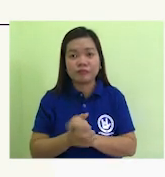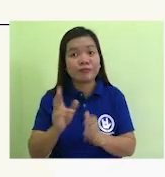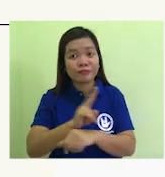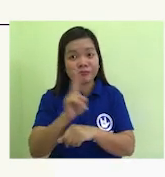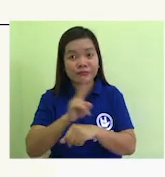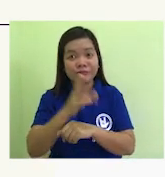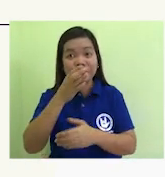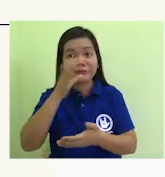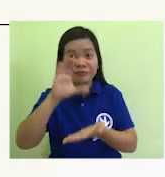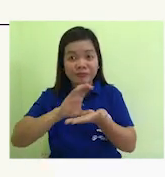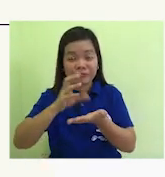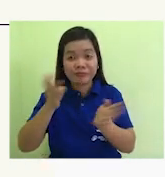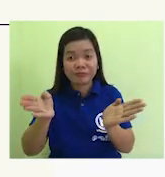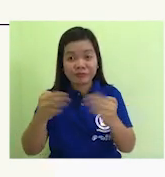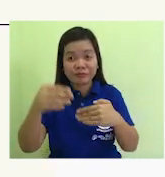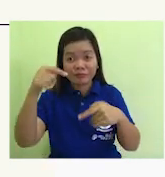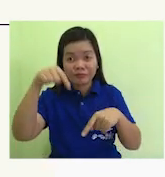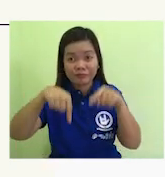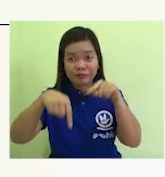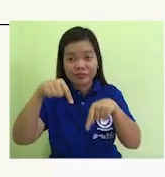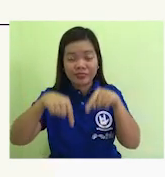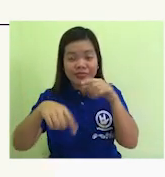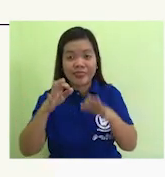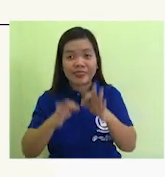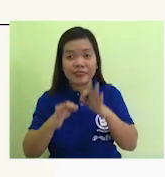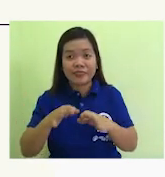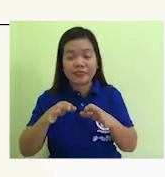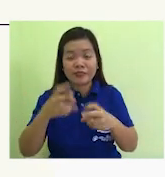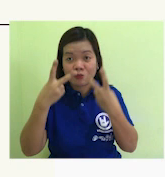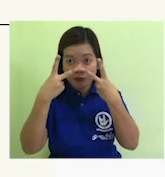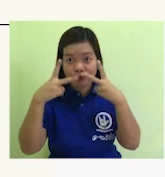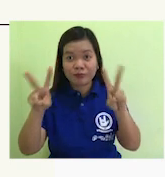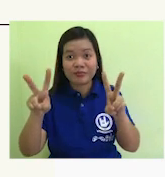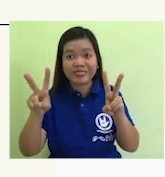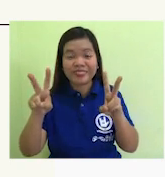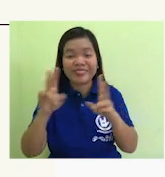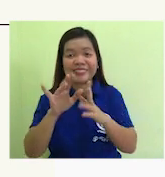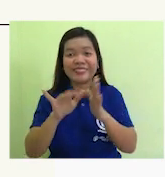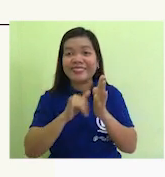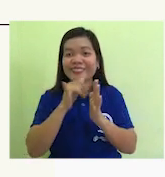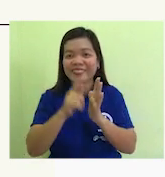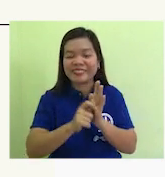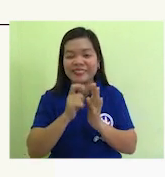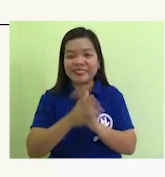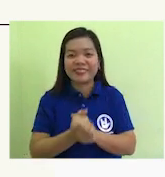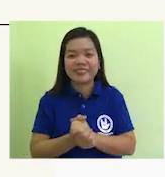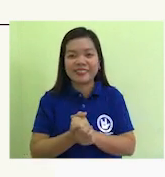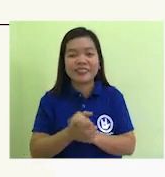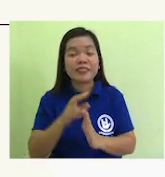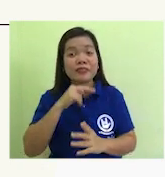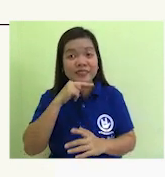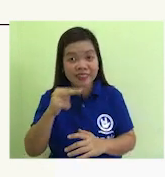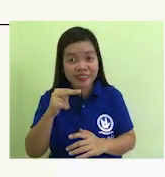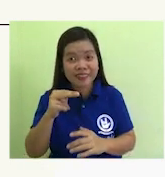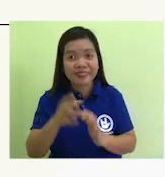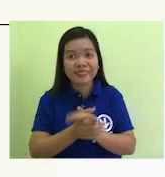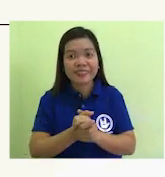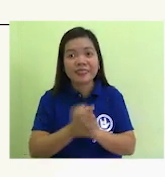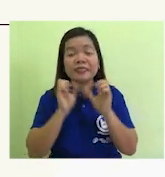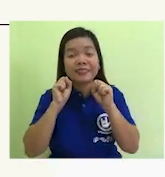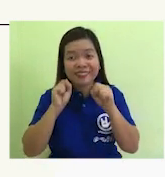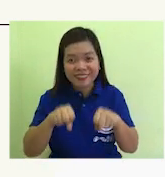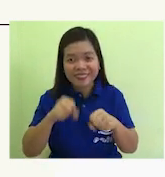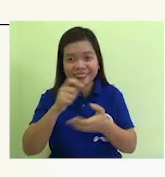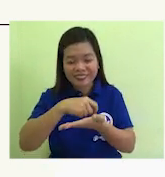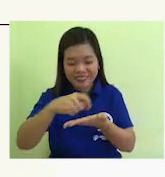You may use the comment section if you are watching via YouTube channel. If not, you